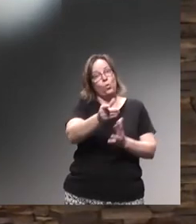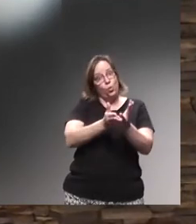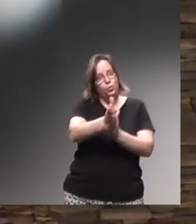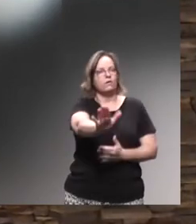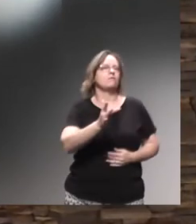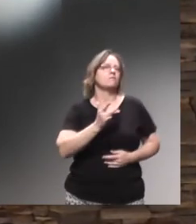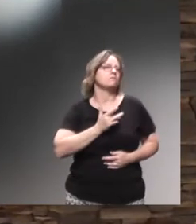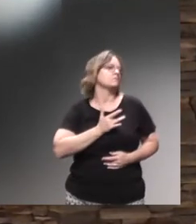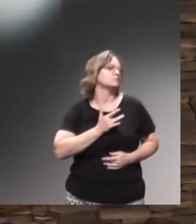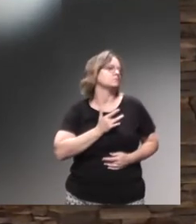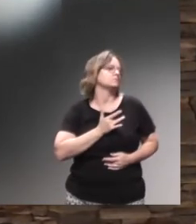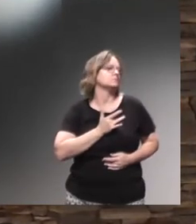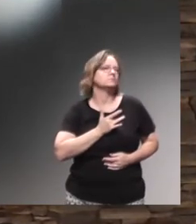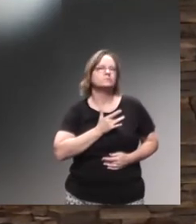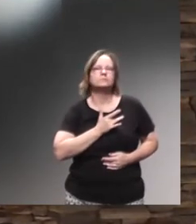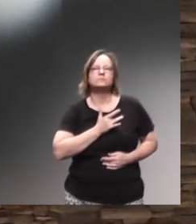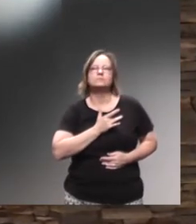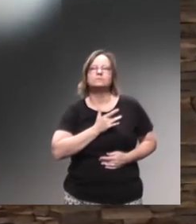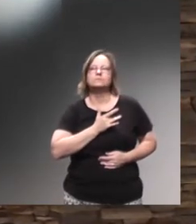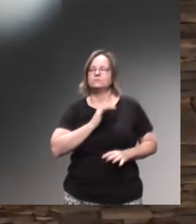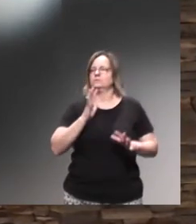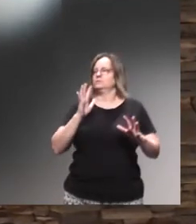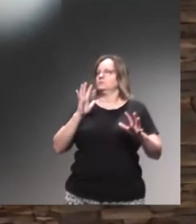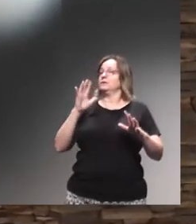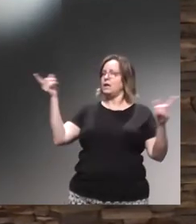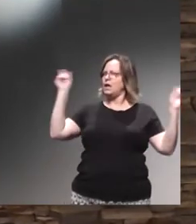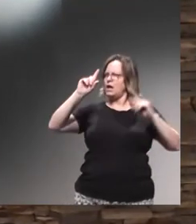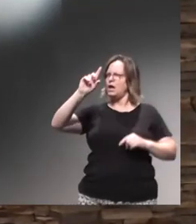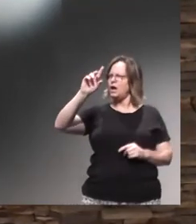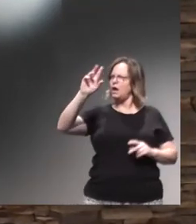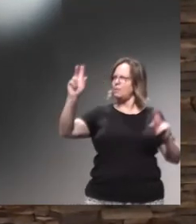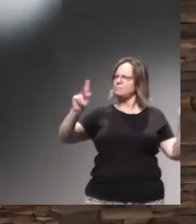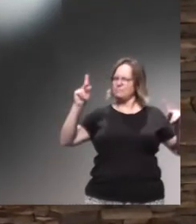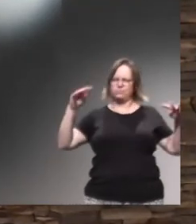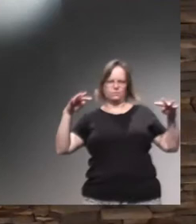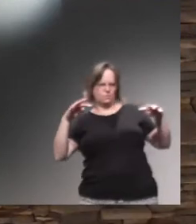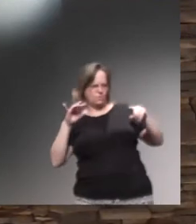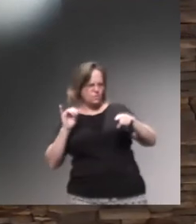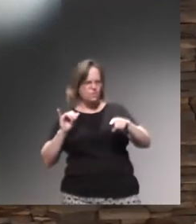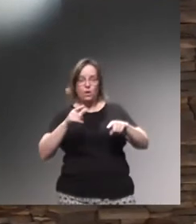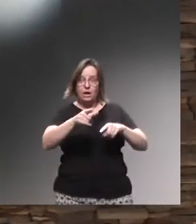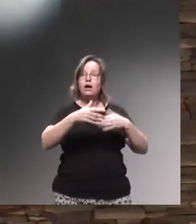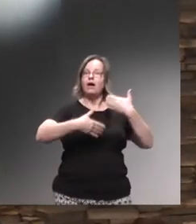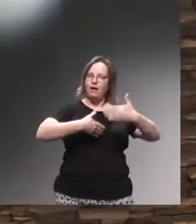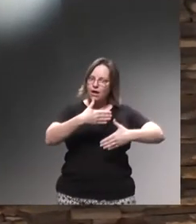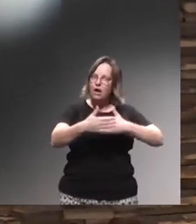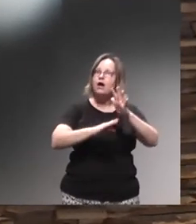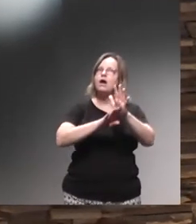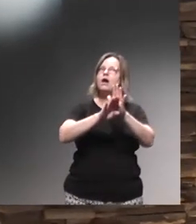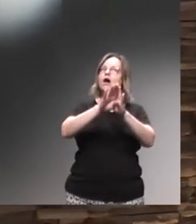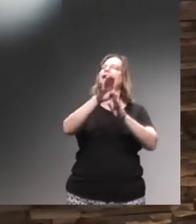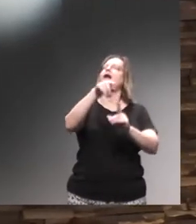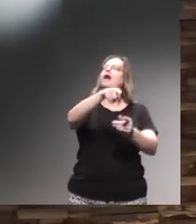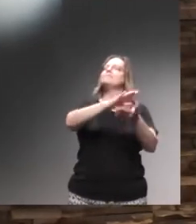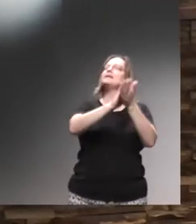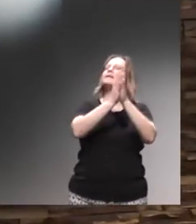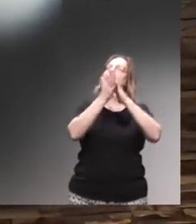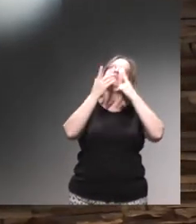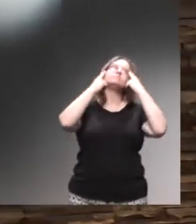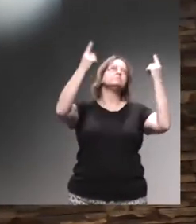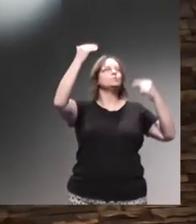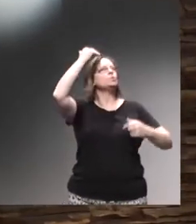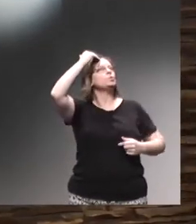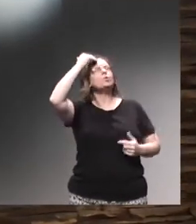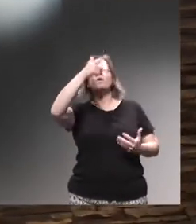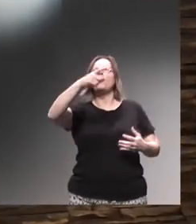And David is widely regarded as a wise, a successful king, a generous king, not